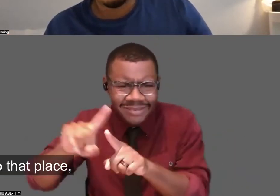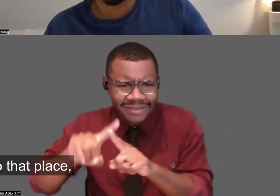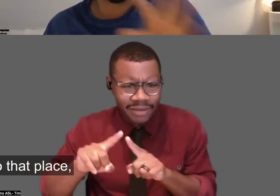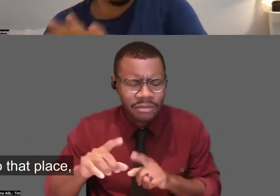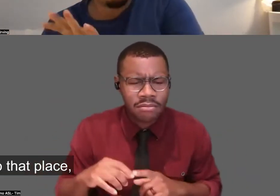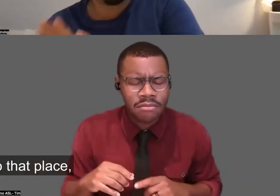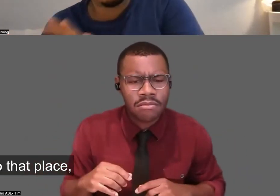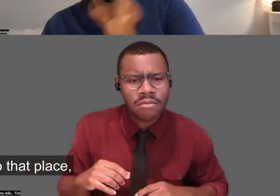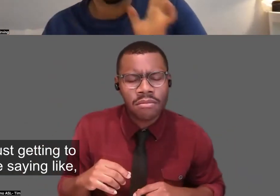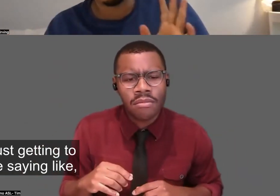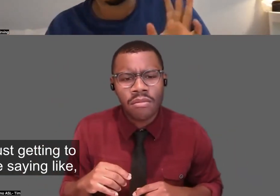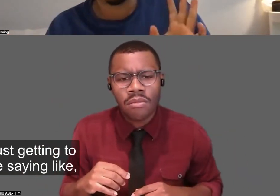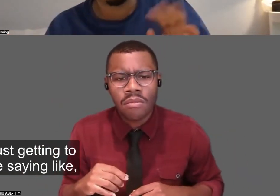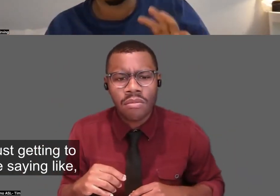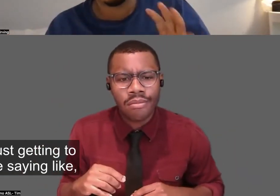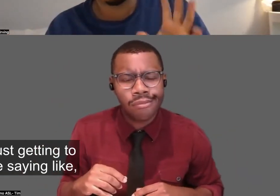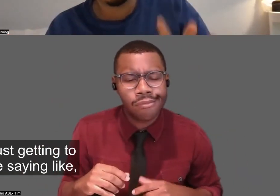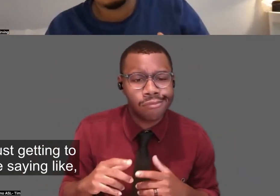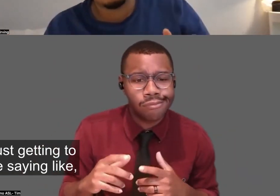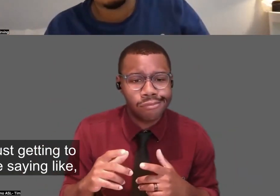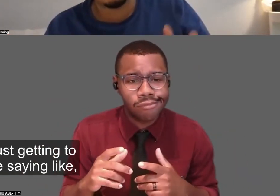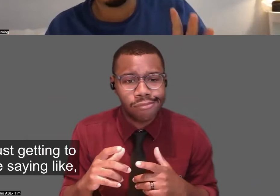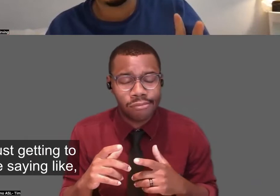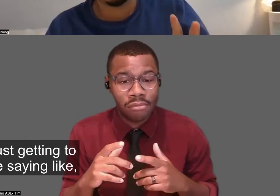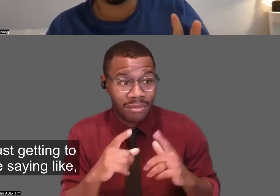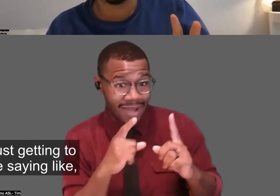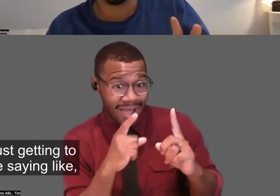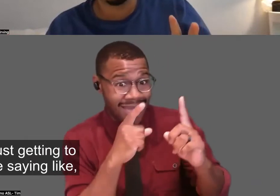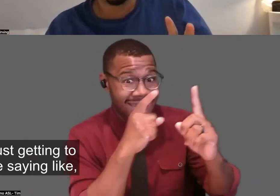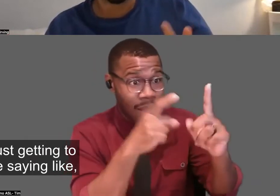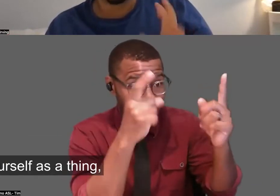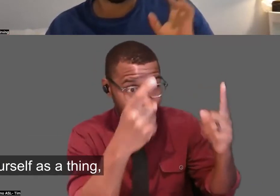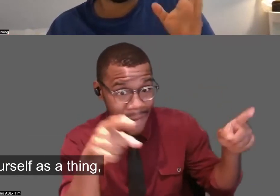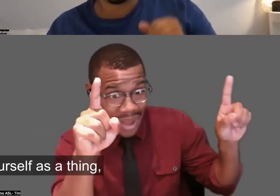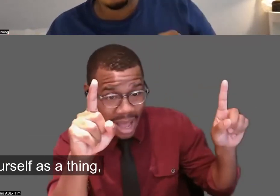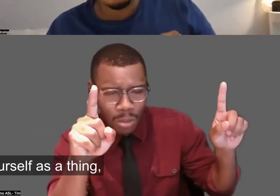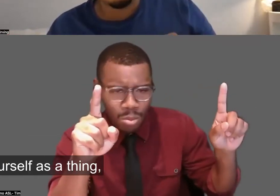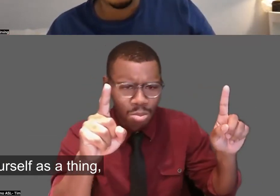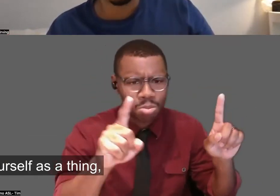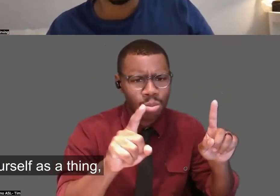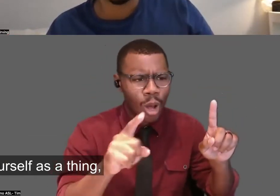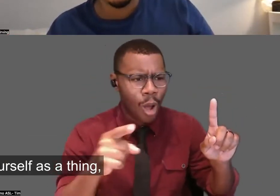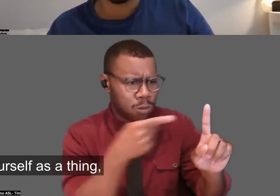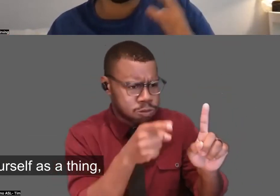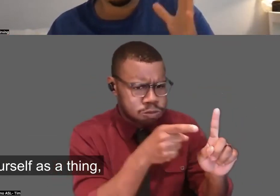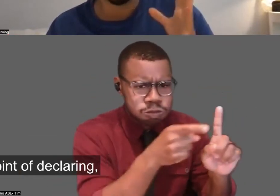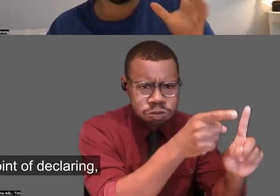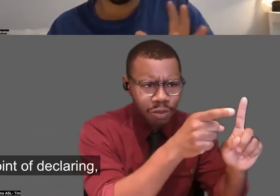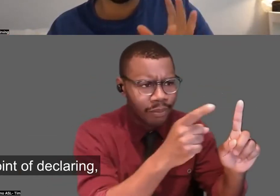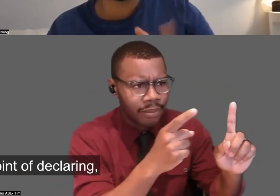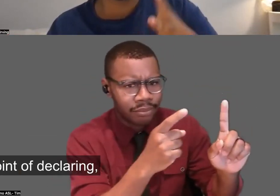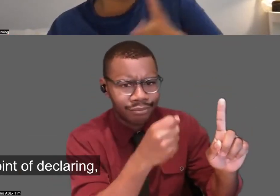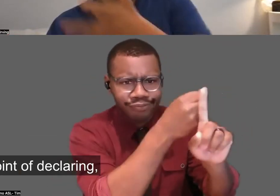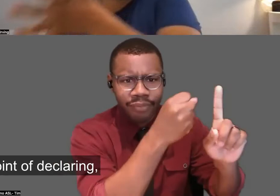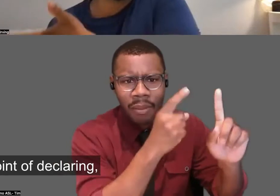And not only to that place, but also even just getting to a point of where saying like, you can declare yourself as a thing. You can